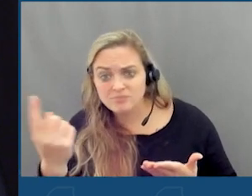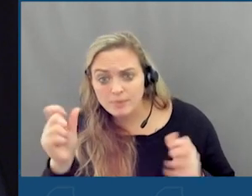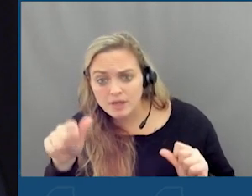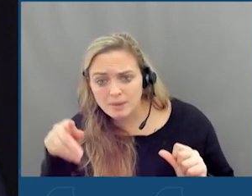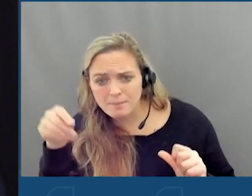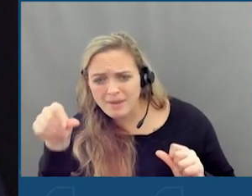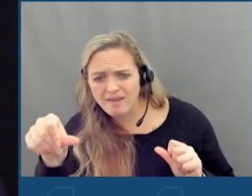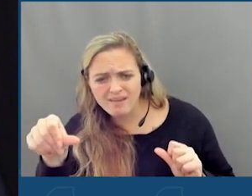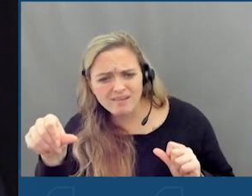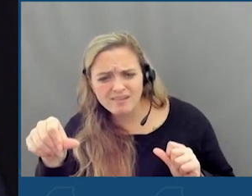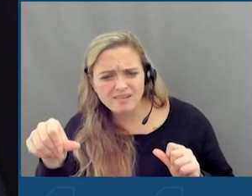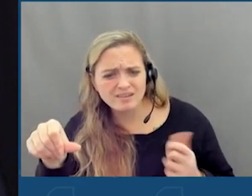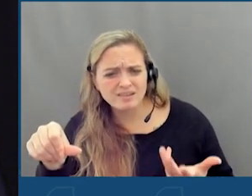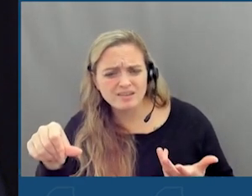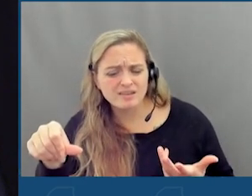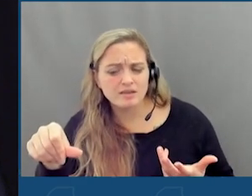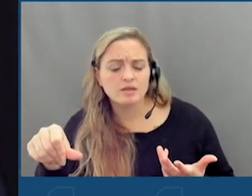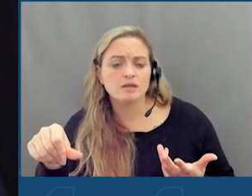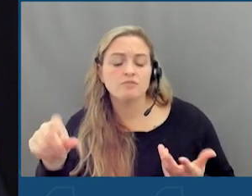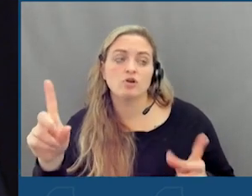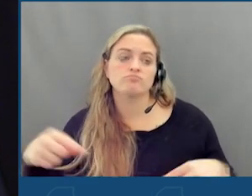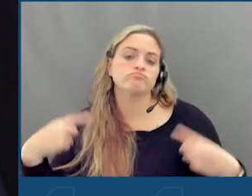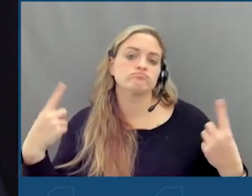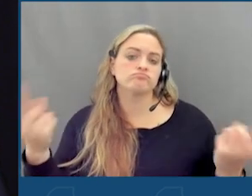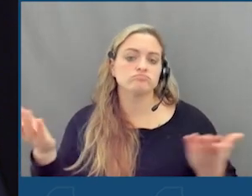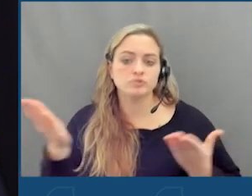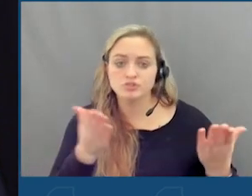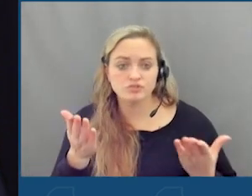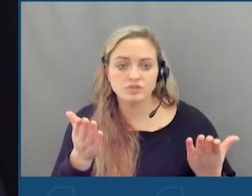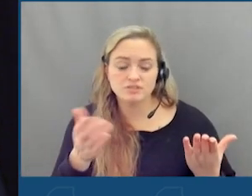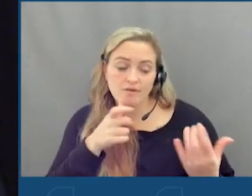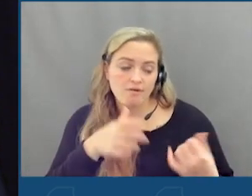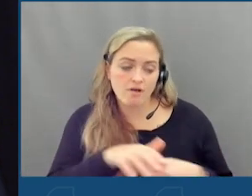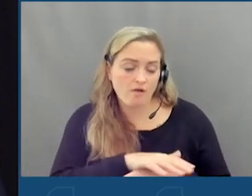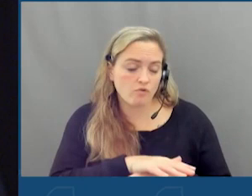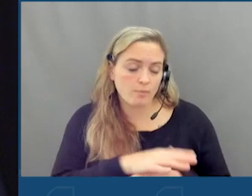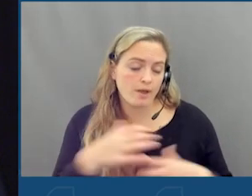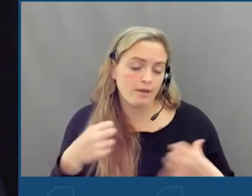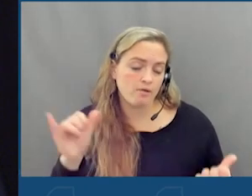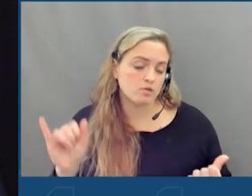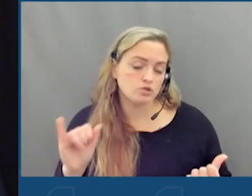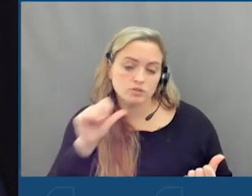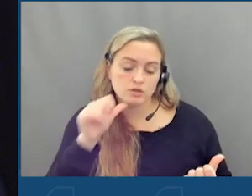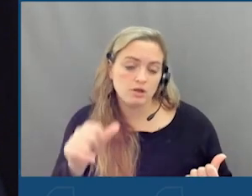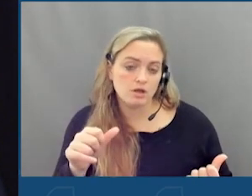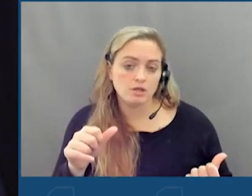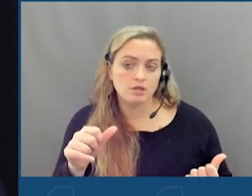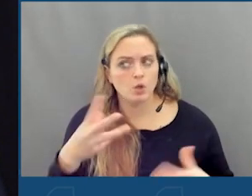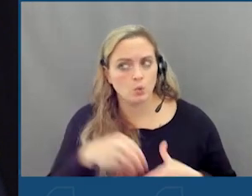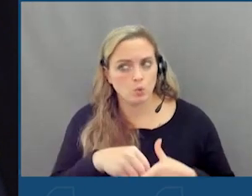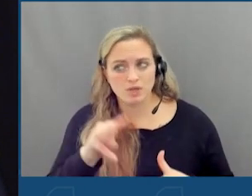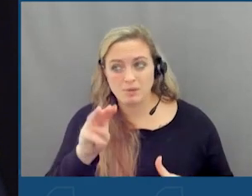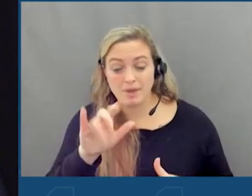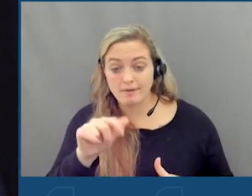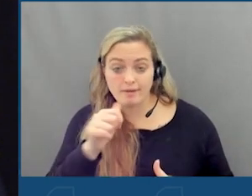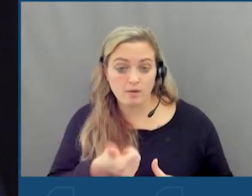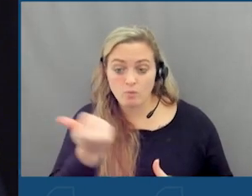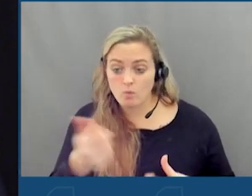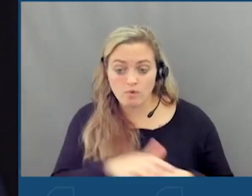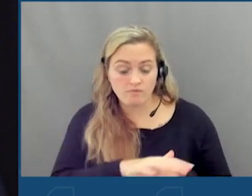for? And for too long, these services were not covered by our health care providers, including Medicaid. They just didn't cover